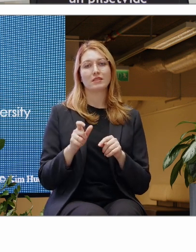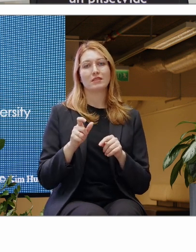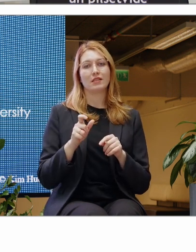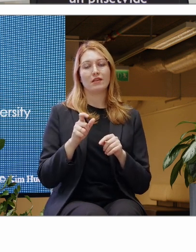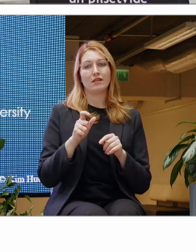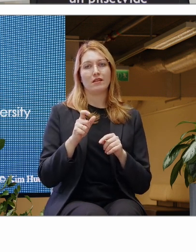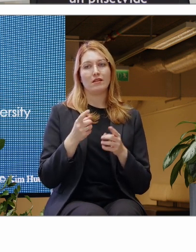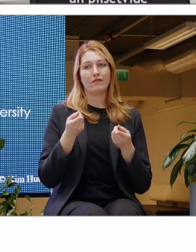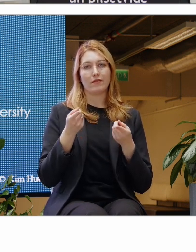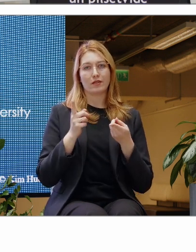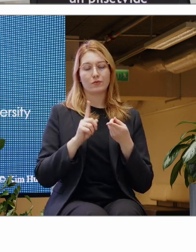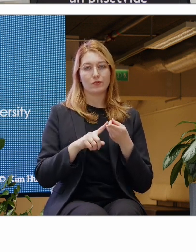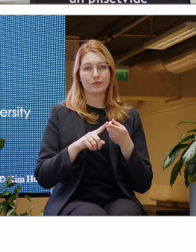considerations.